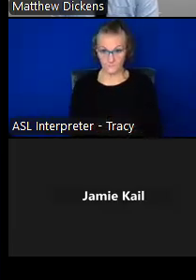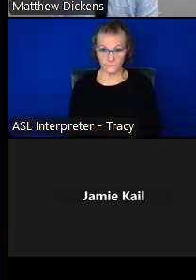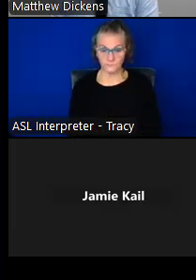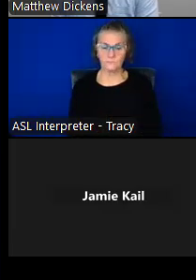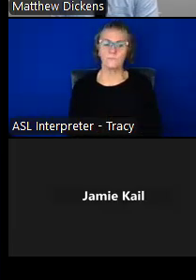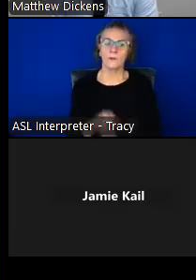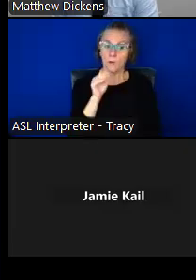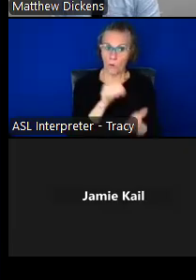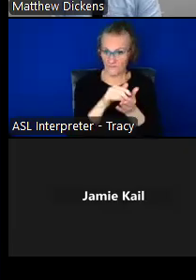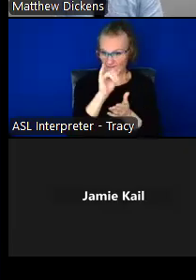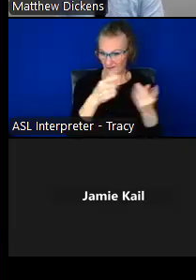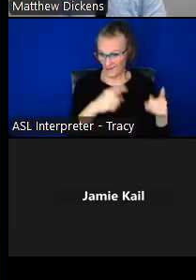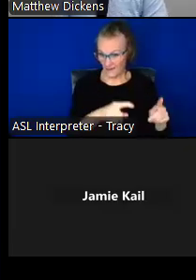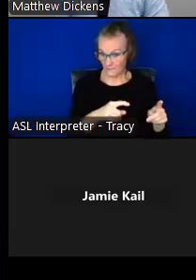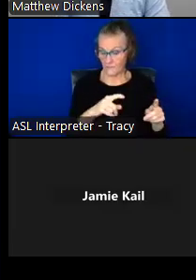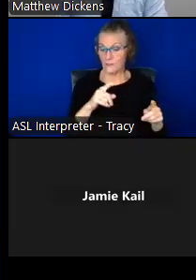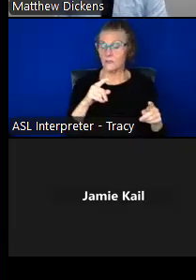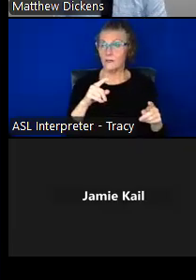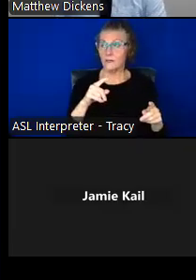This often occurs when the individual